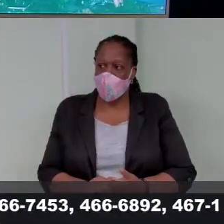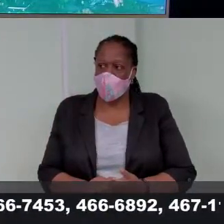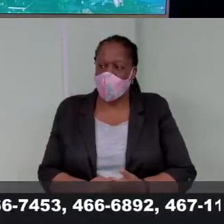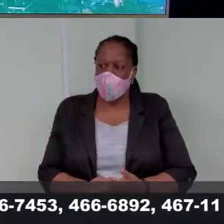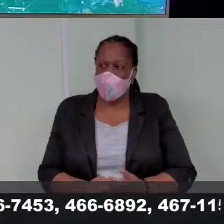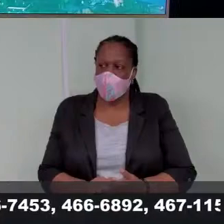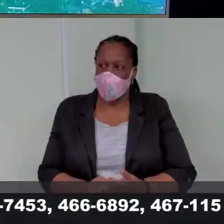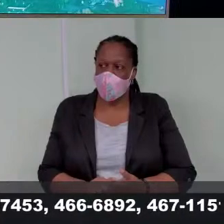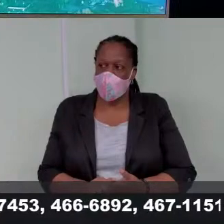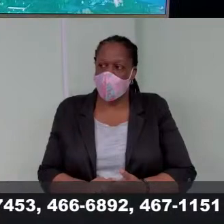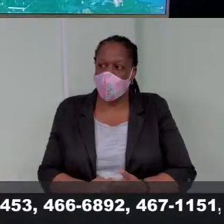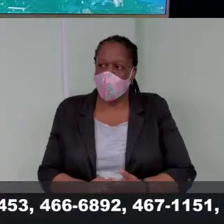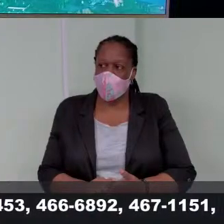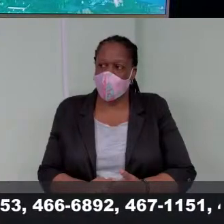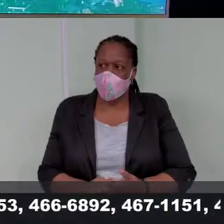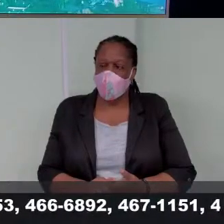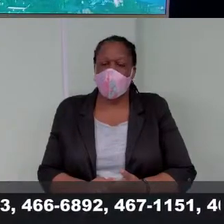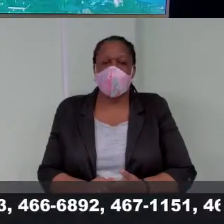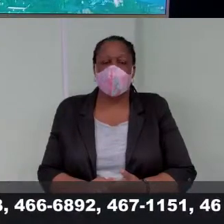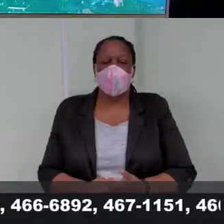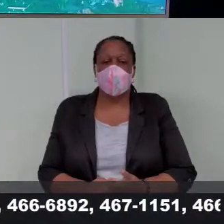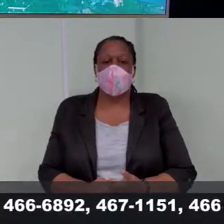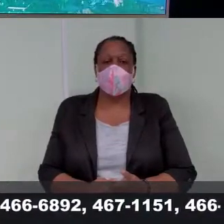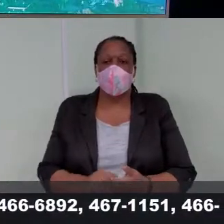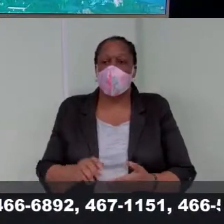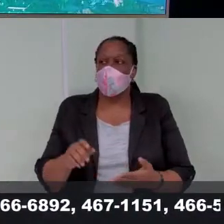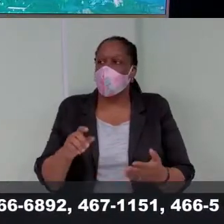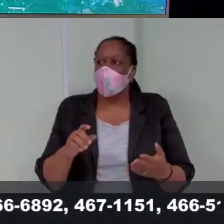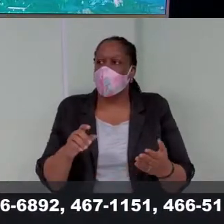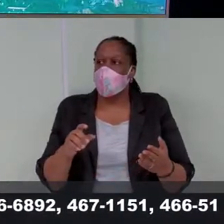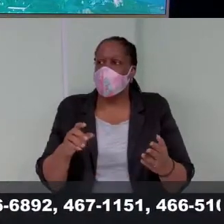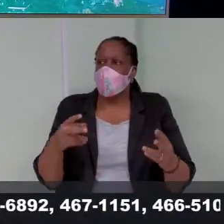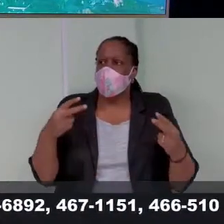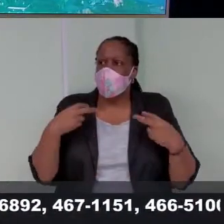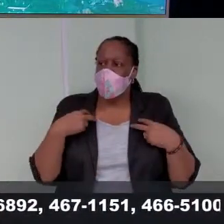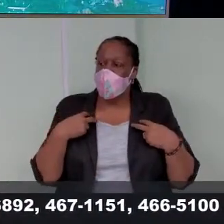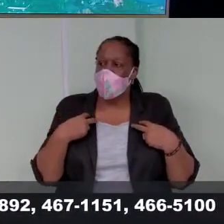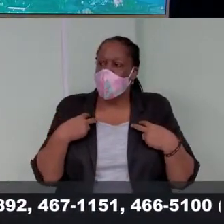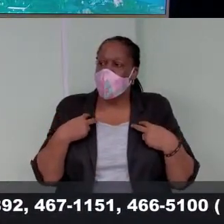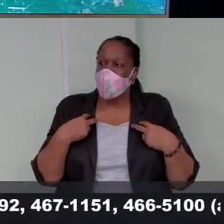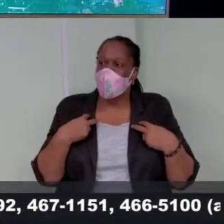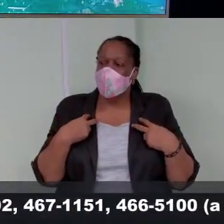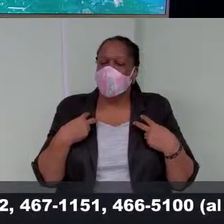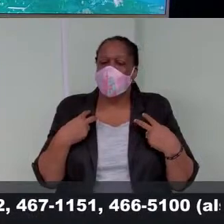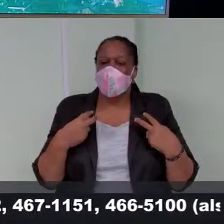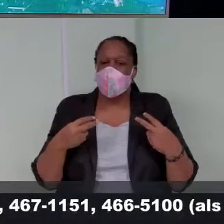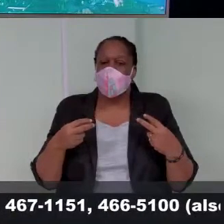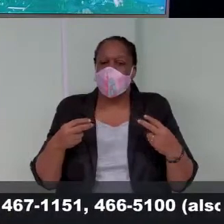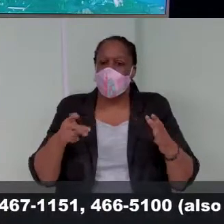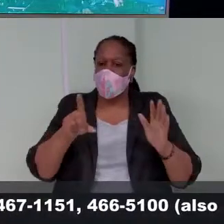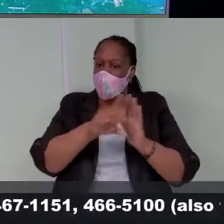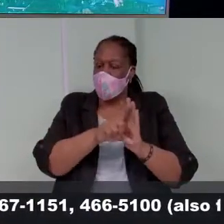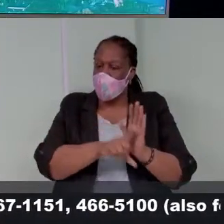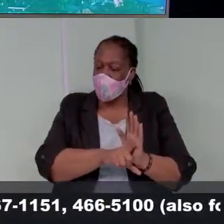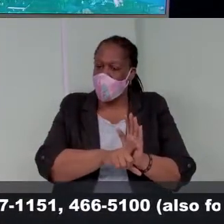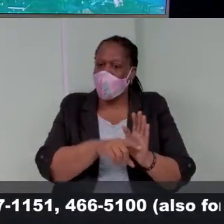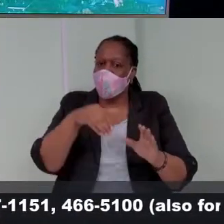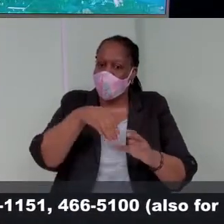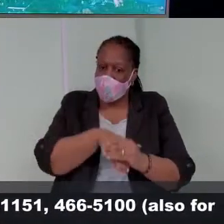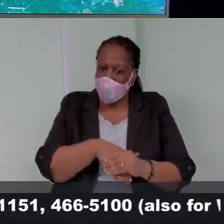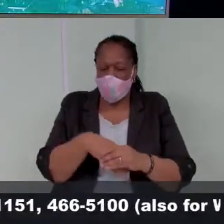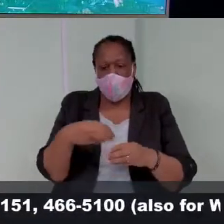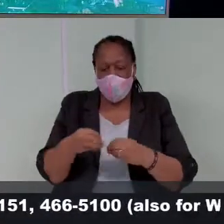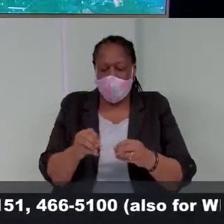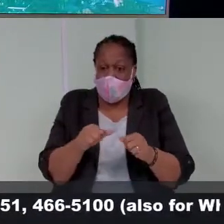presentation that the law has been passed, had its third reading, but there were some amendments to it in its committee